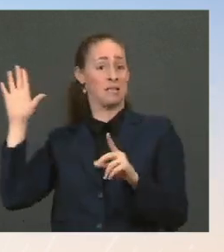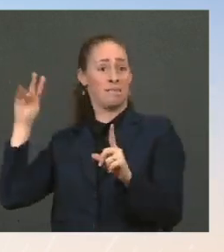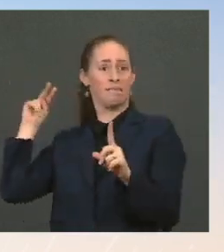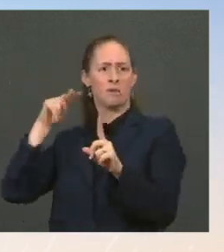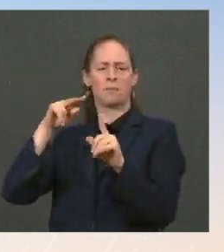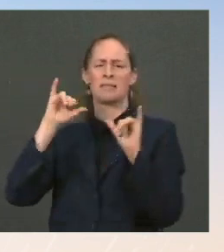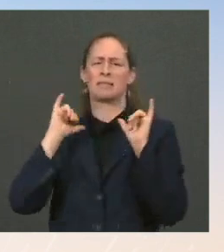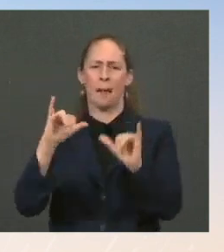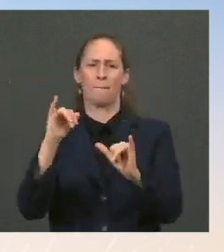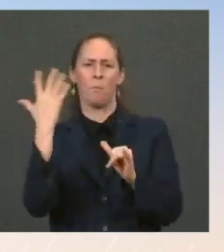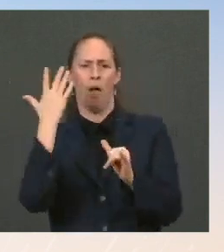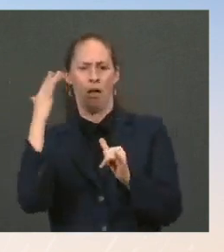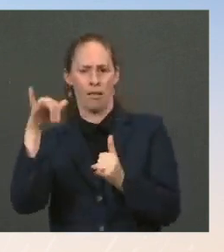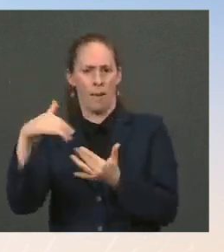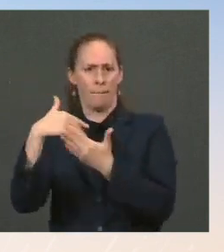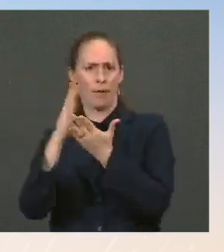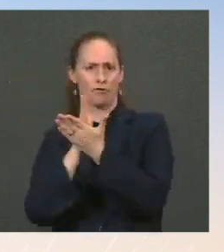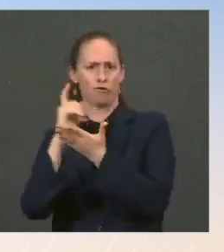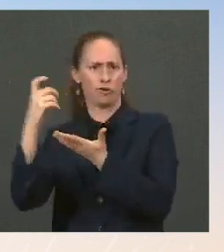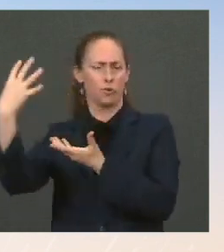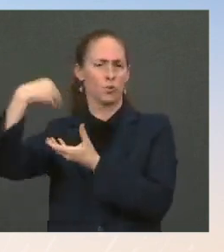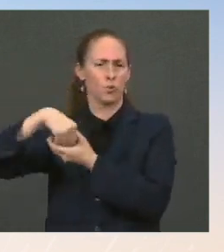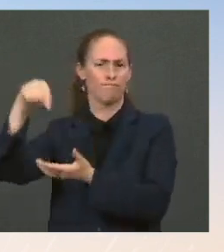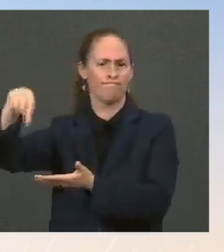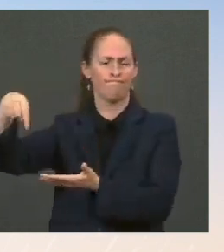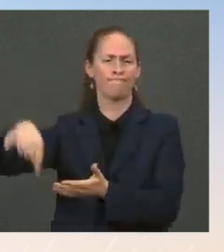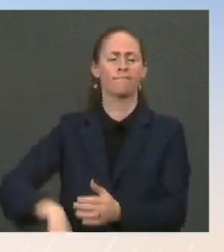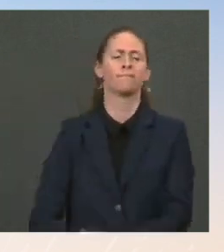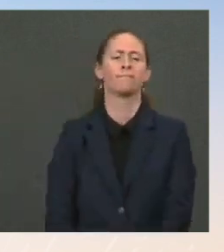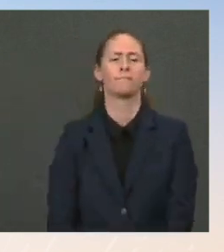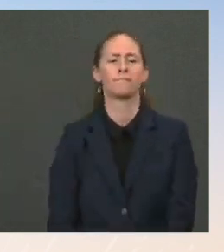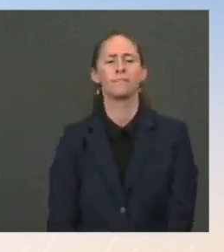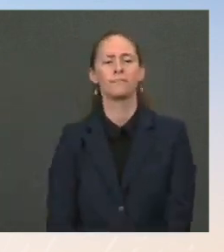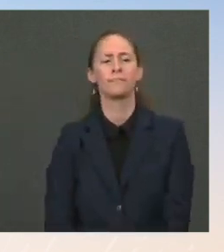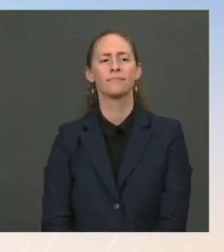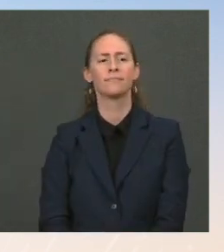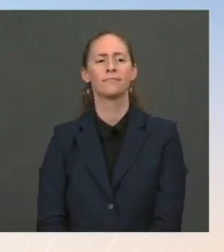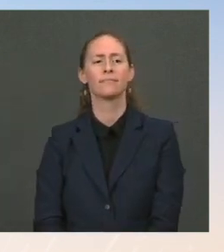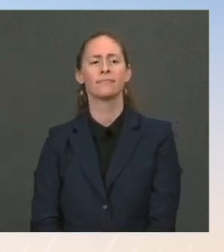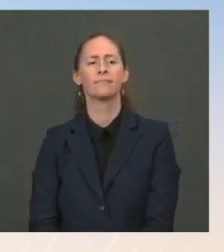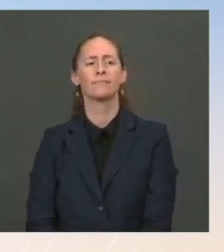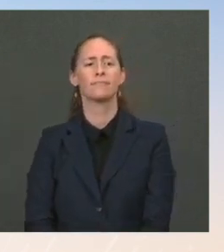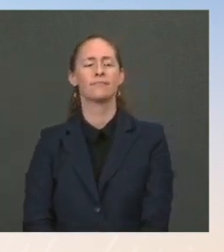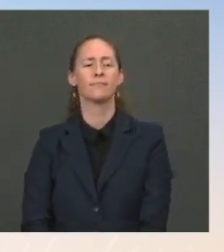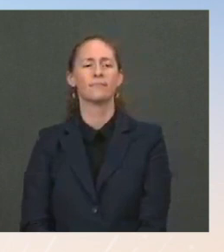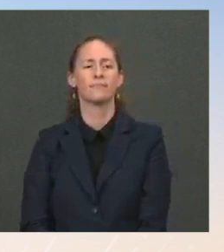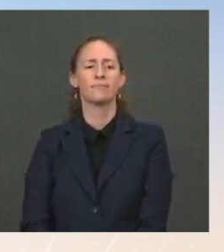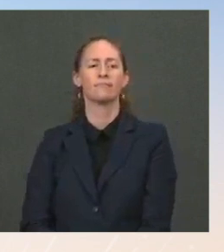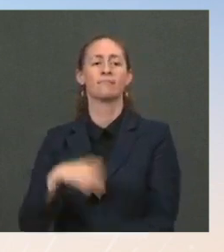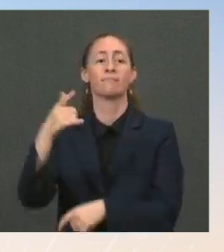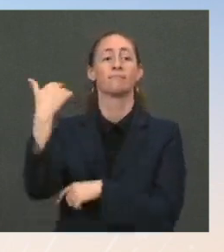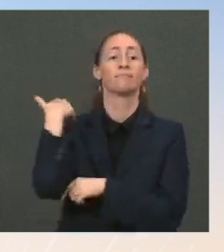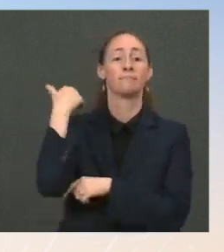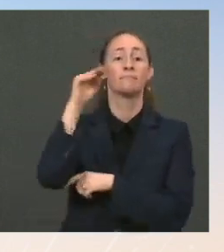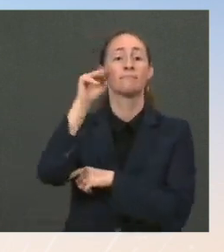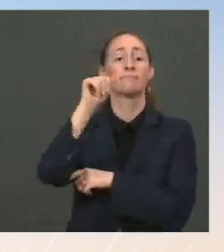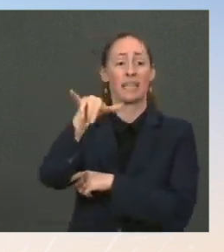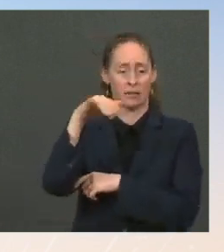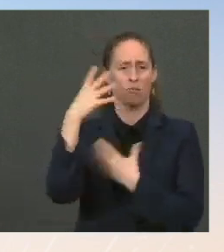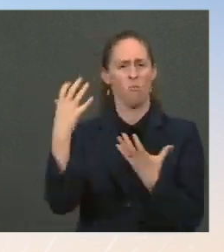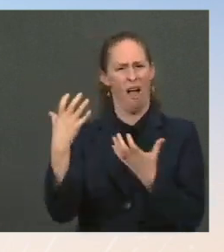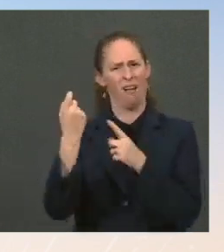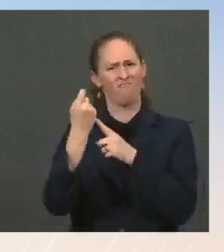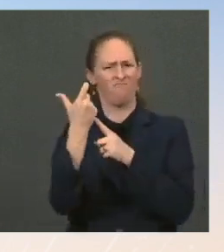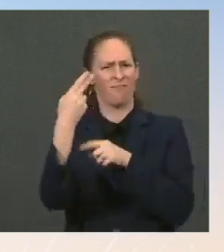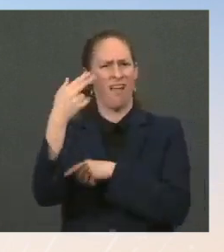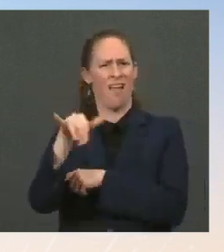which is that getting rid of, which he released in May, which shows that getting rid of the Hyde Amendment was a priority. That remains